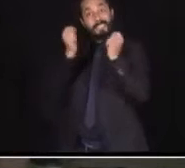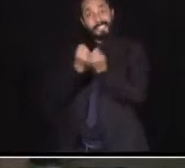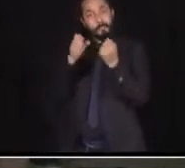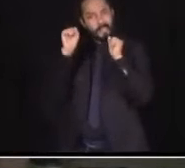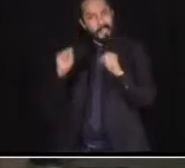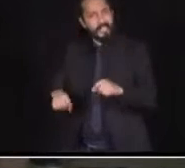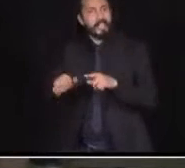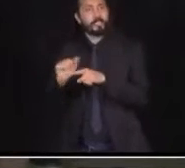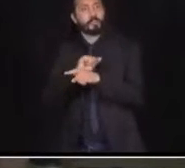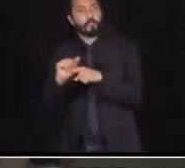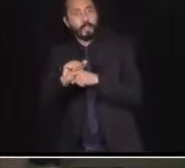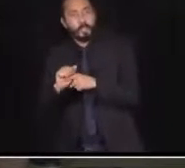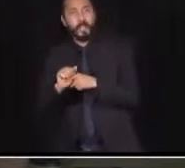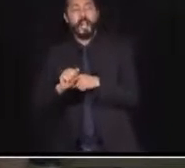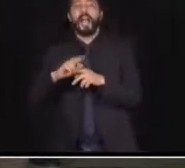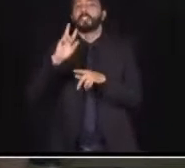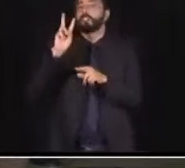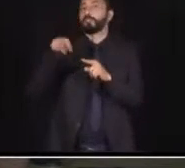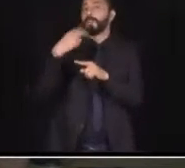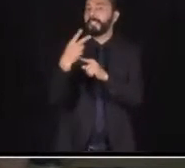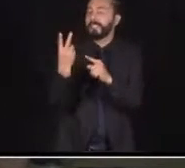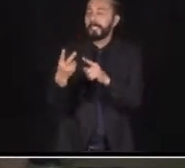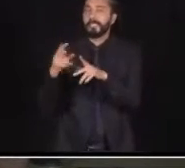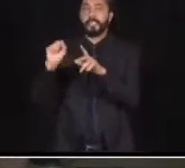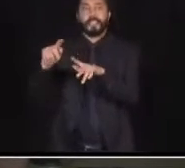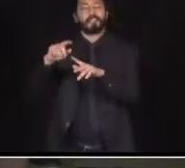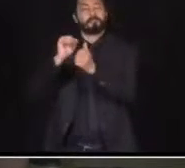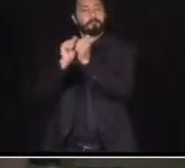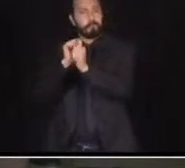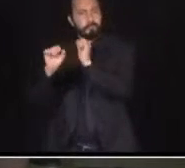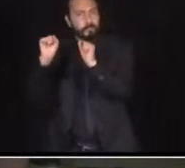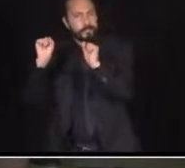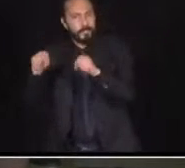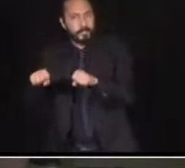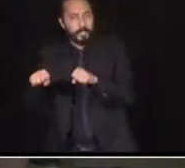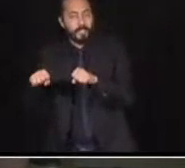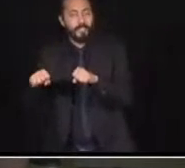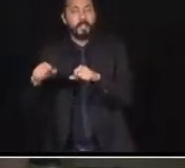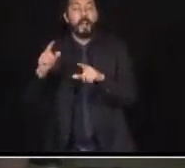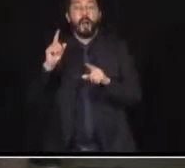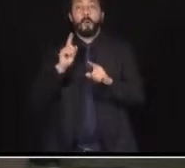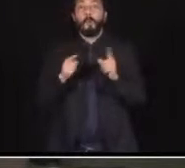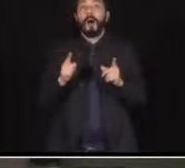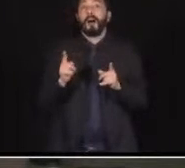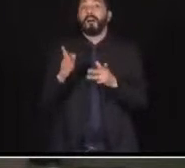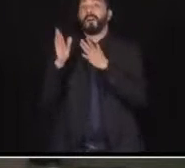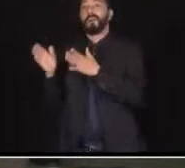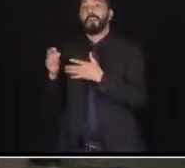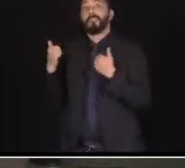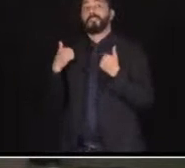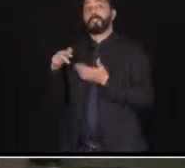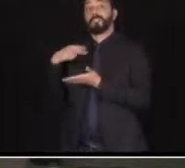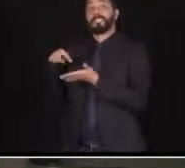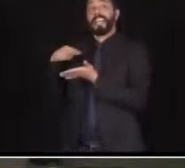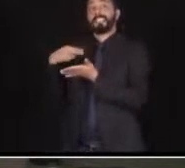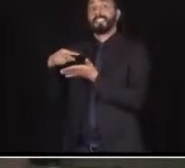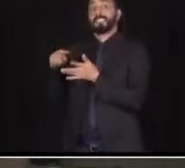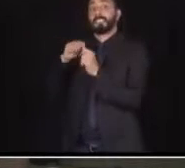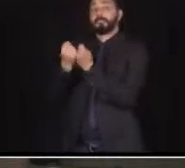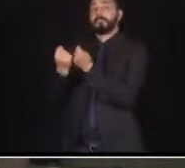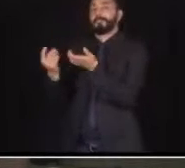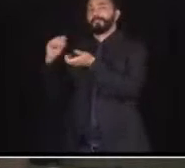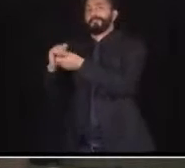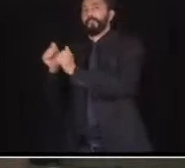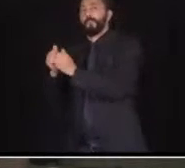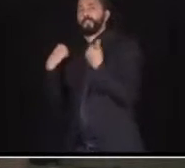And then there are dance studios who say they're being unfairly lumped in together with gyms and so aren't allowed to open, while